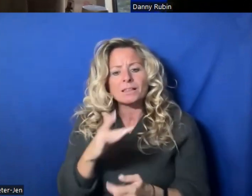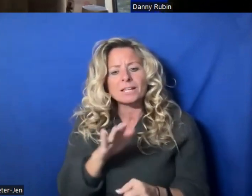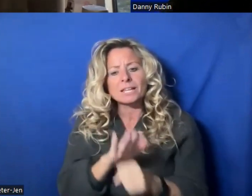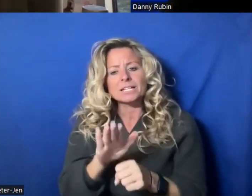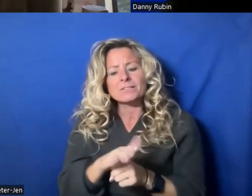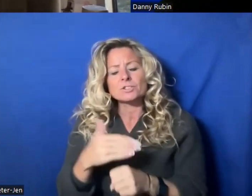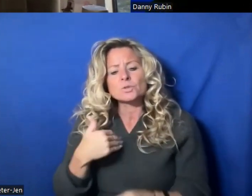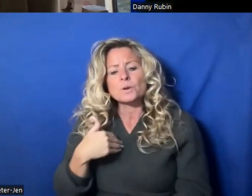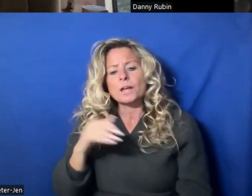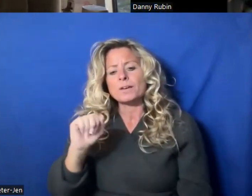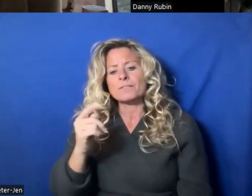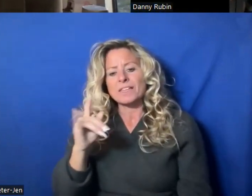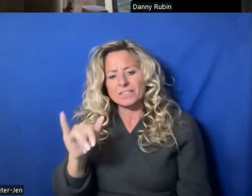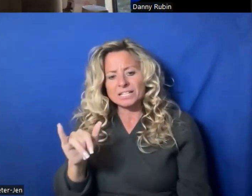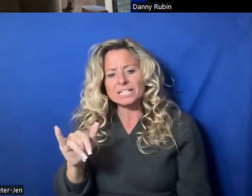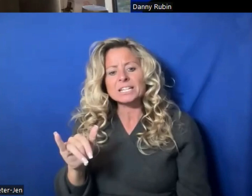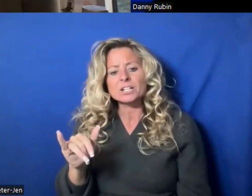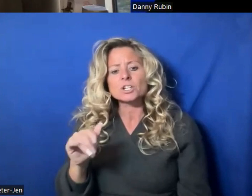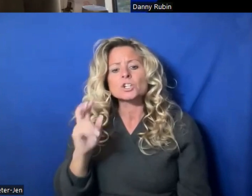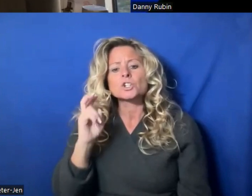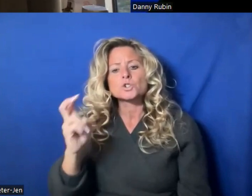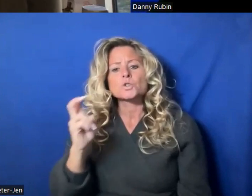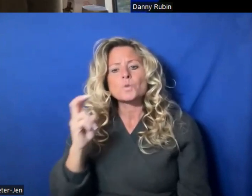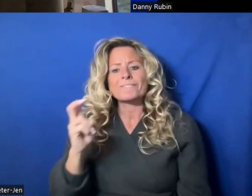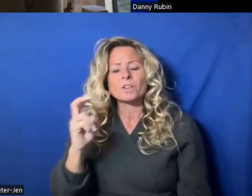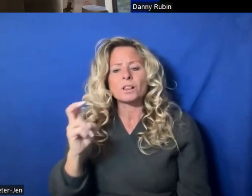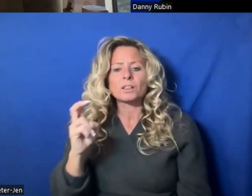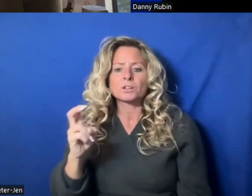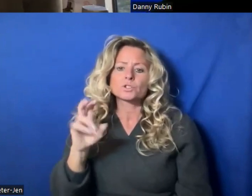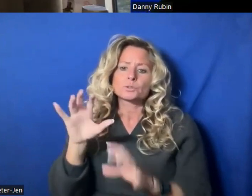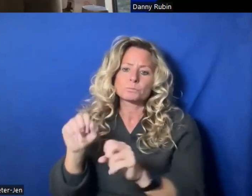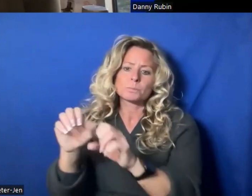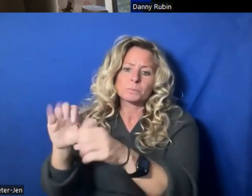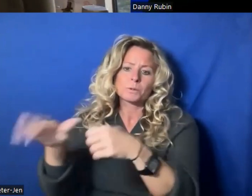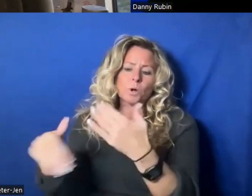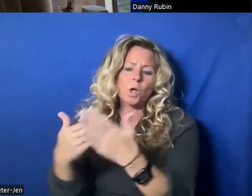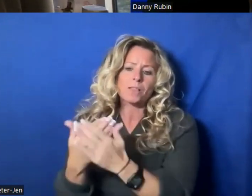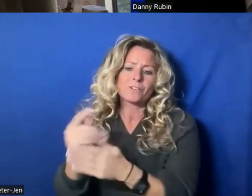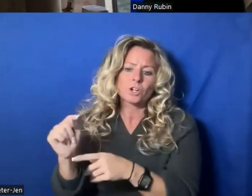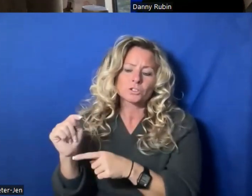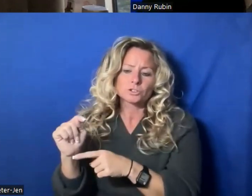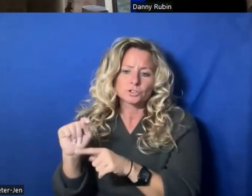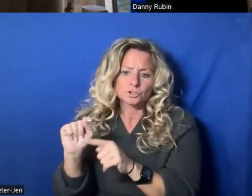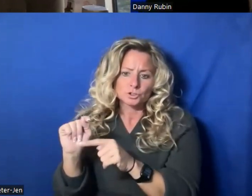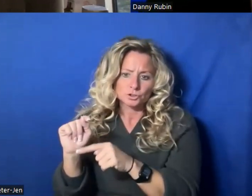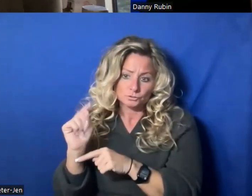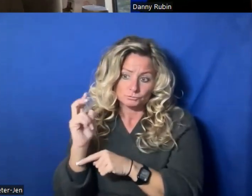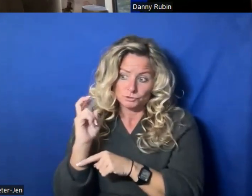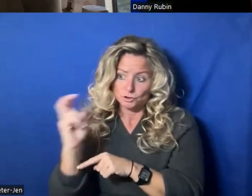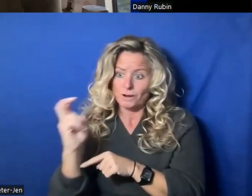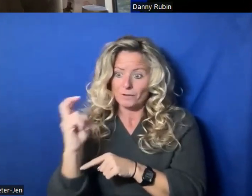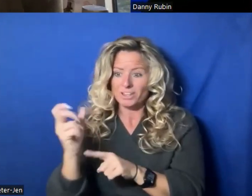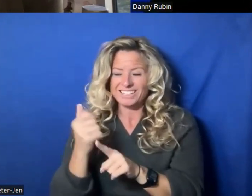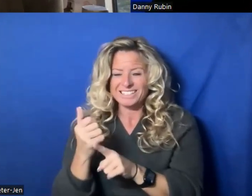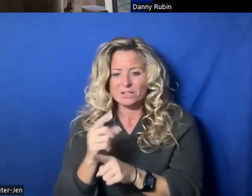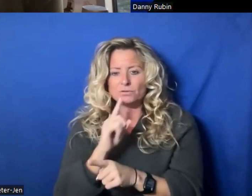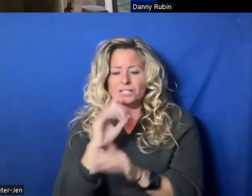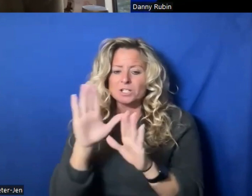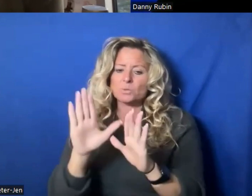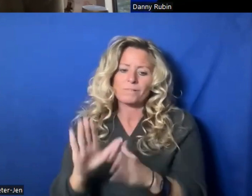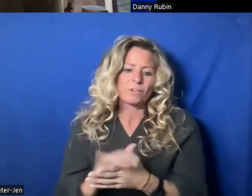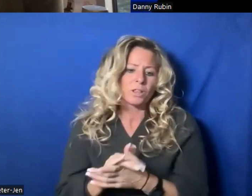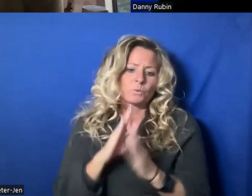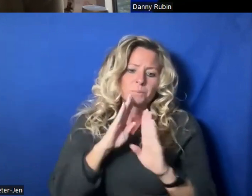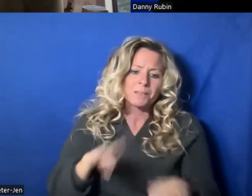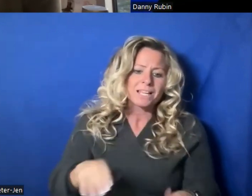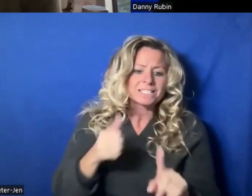an Anthony travel representative on campus that helps book all of our travel. We also are really help. It's really wonderful, and we're blessed